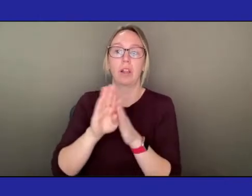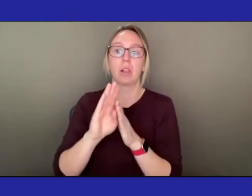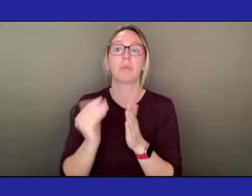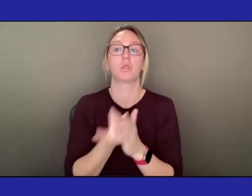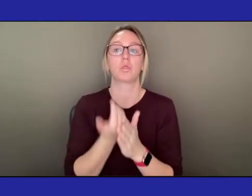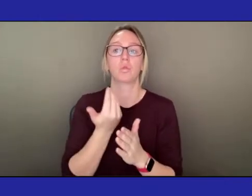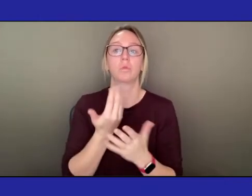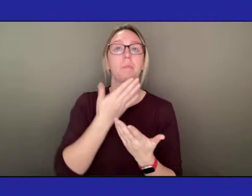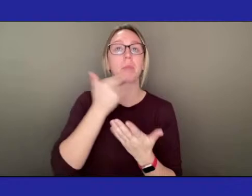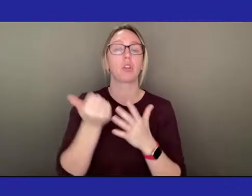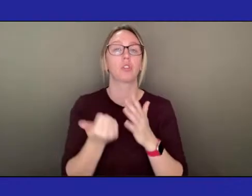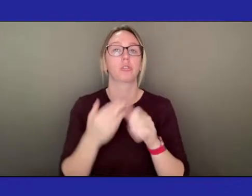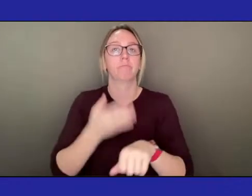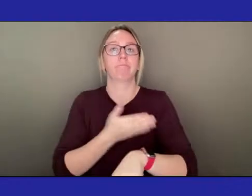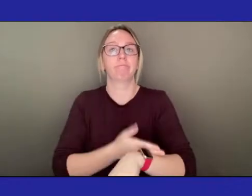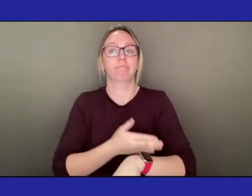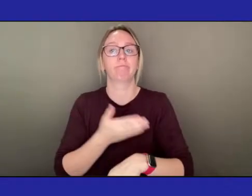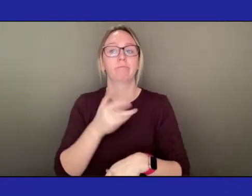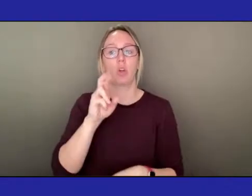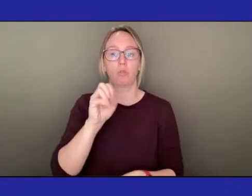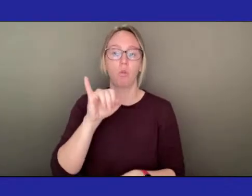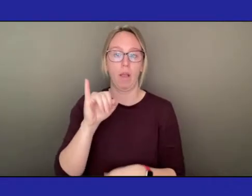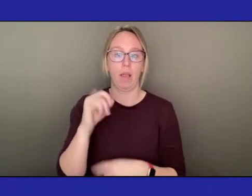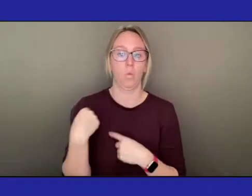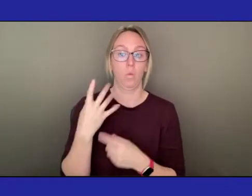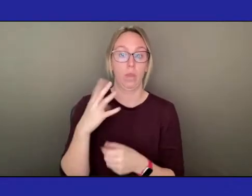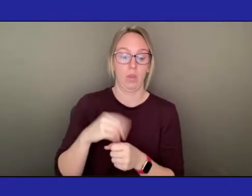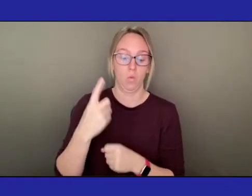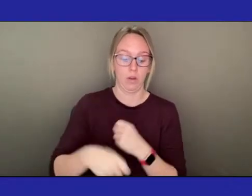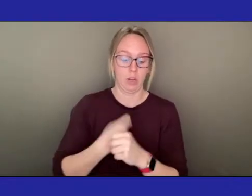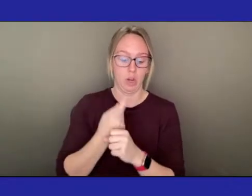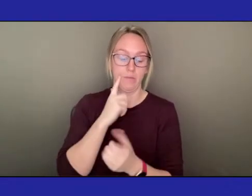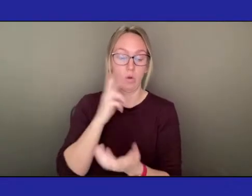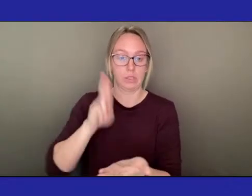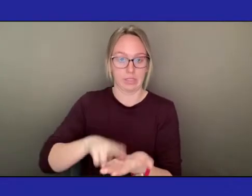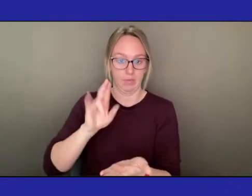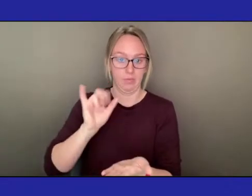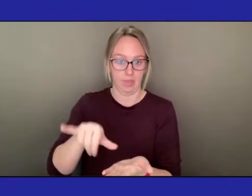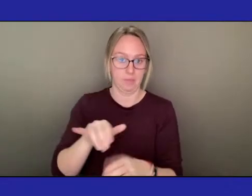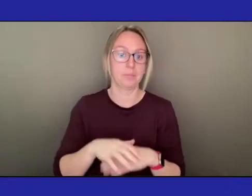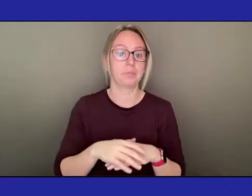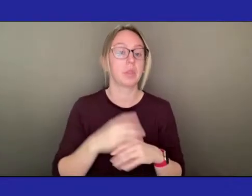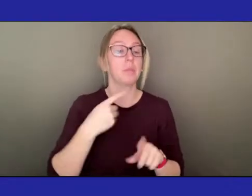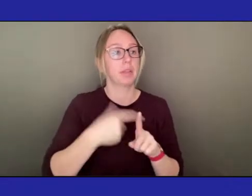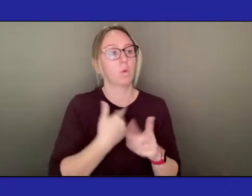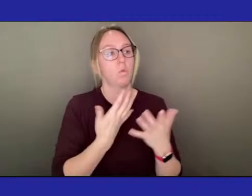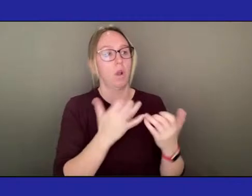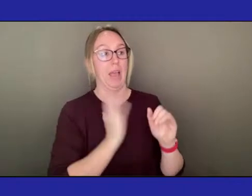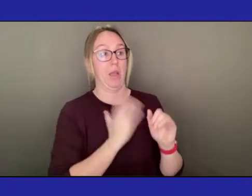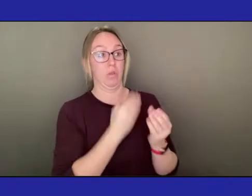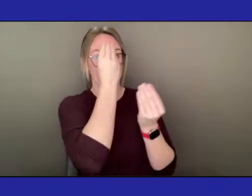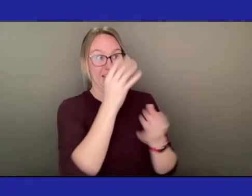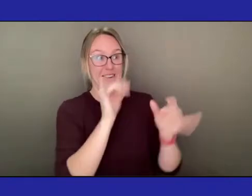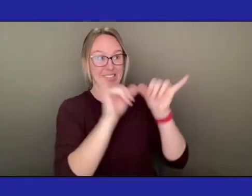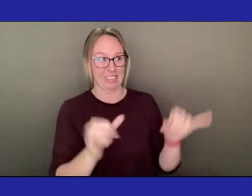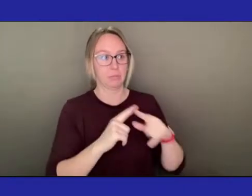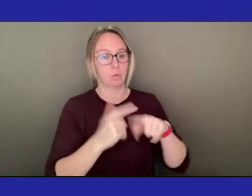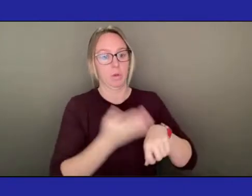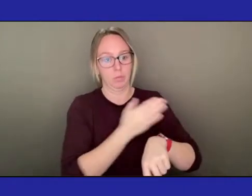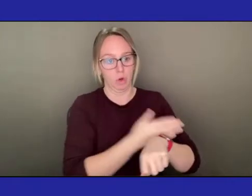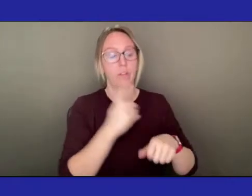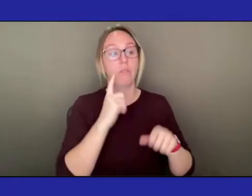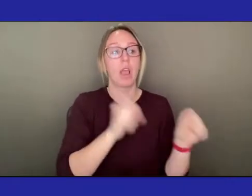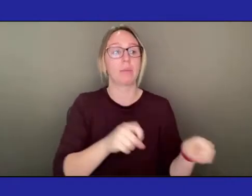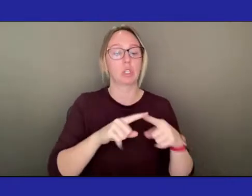signing. And lastly, we are improving our data systems to better understand and measure, importantly, the program's health impacts for